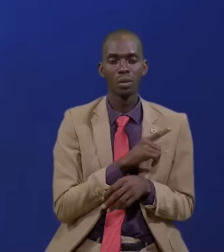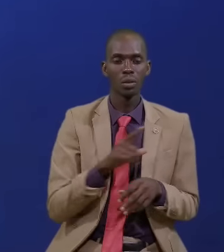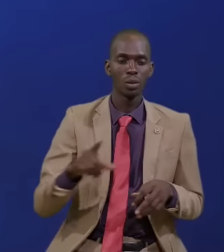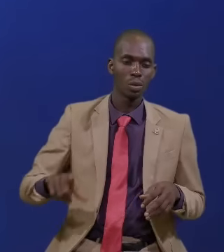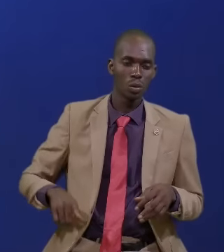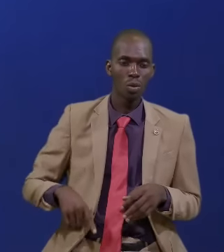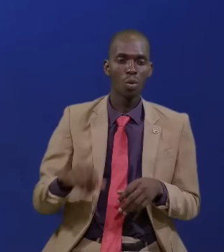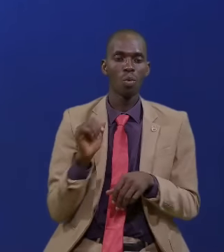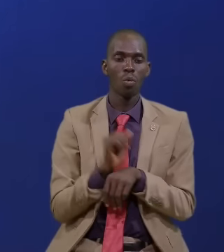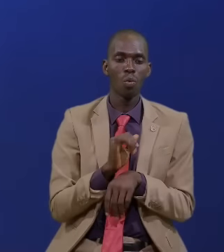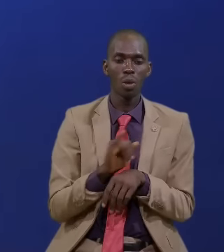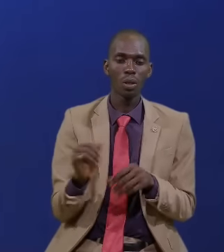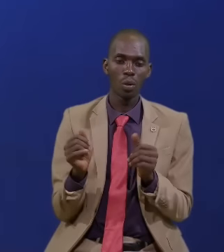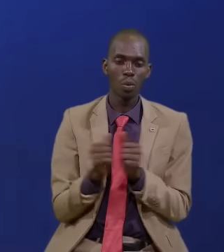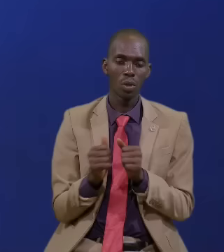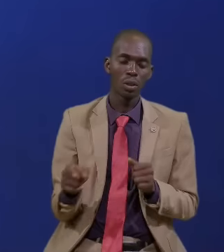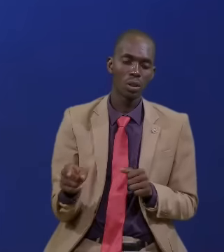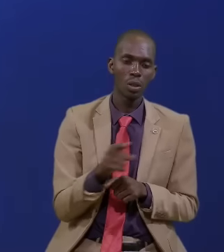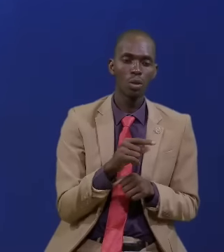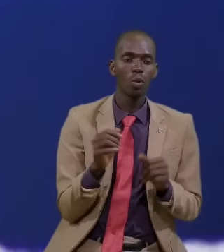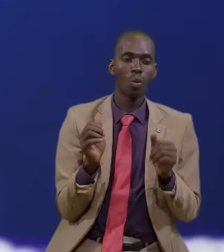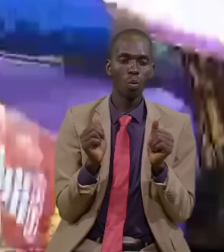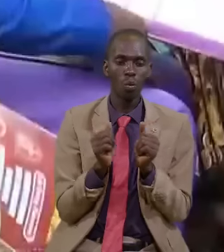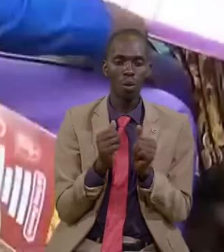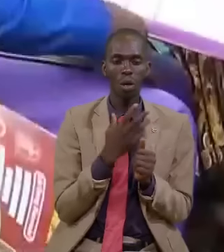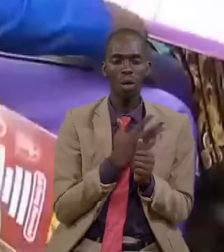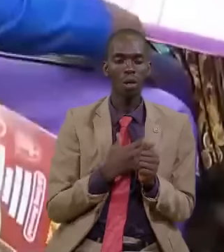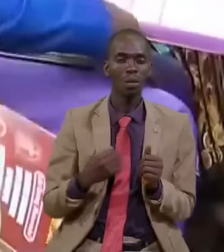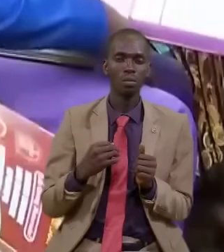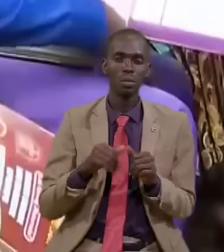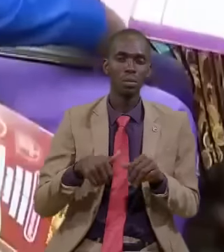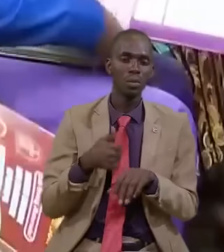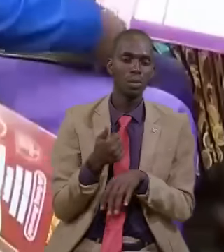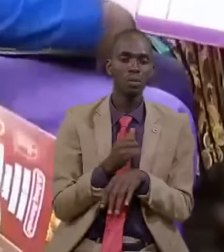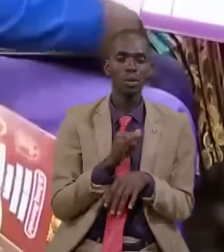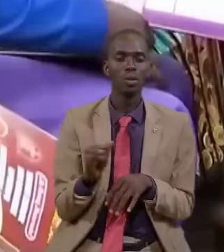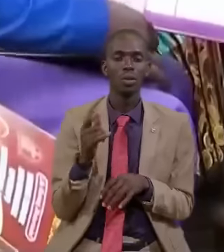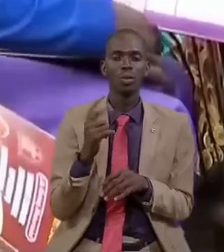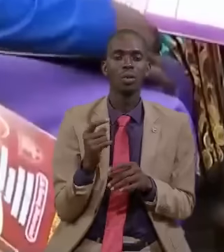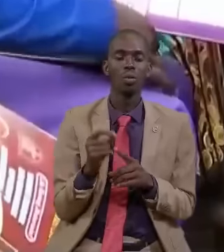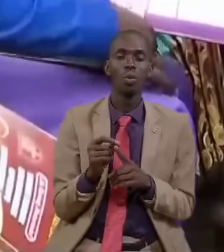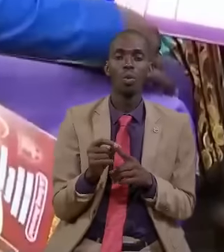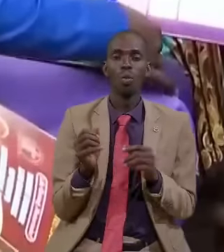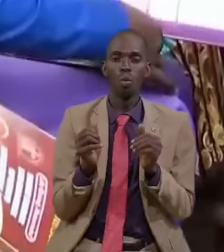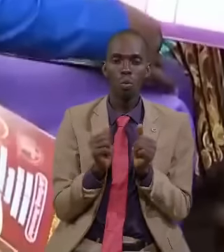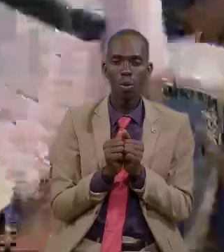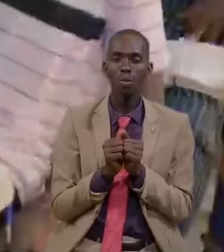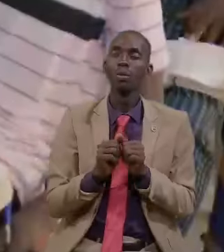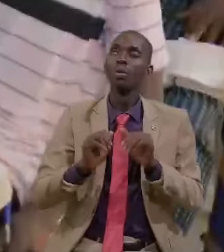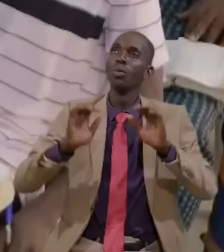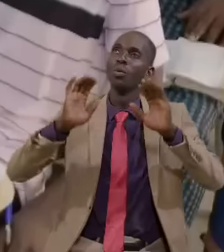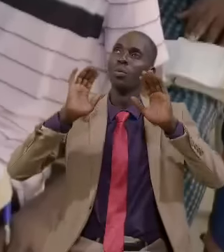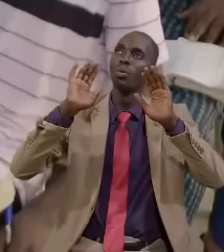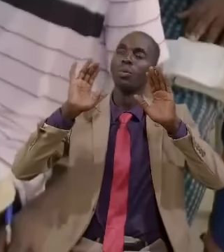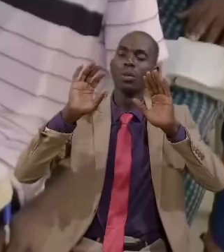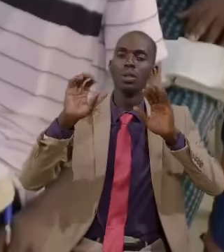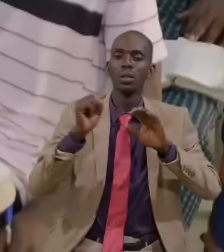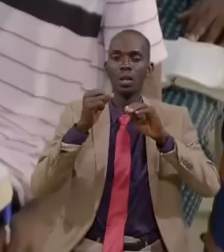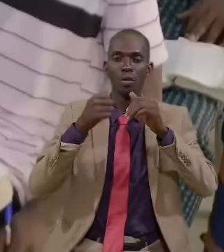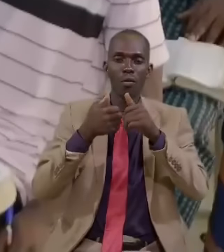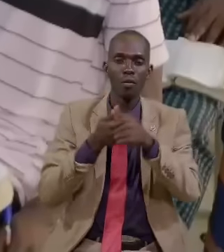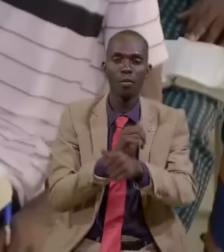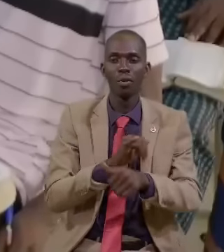walking with them and confirming the word with signs following.